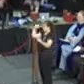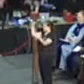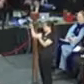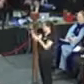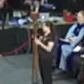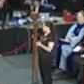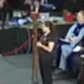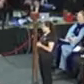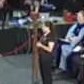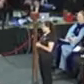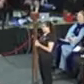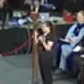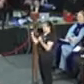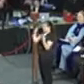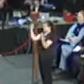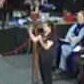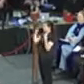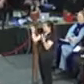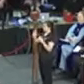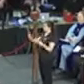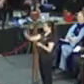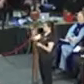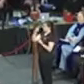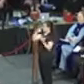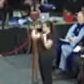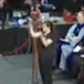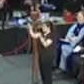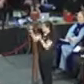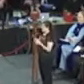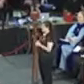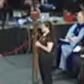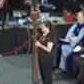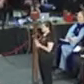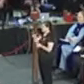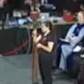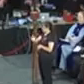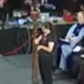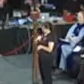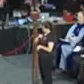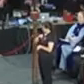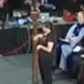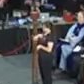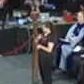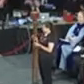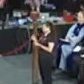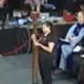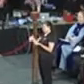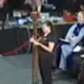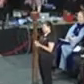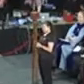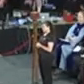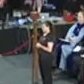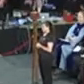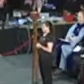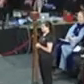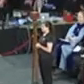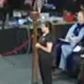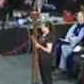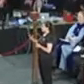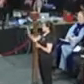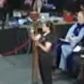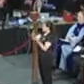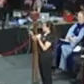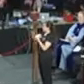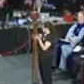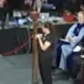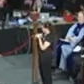accomplishments. We are celebrating your success with you, and you should be proud of yourselves too. Your university